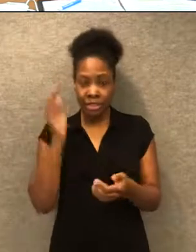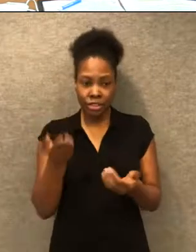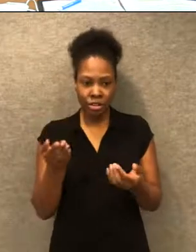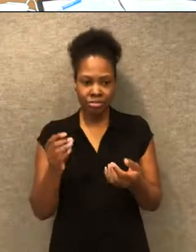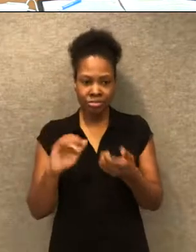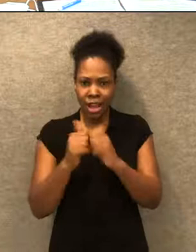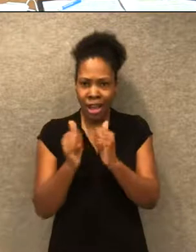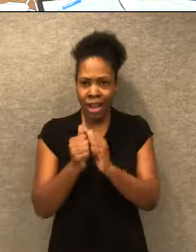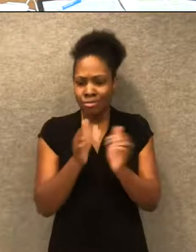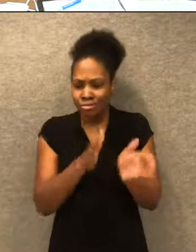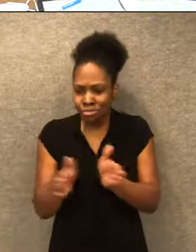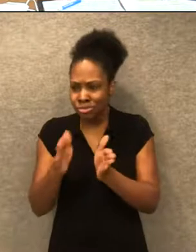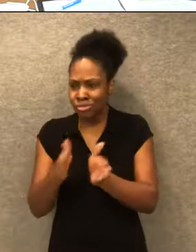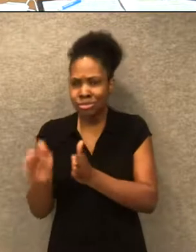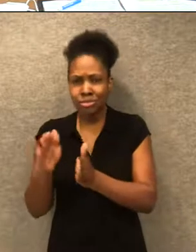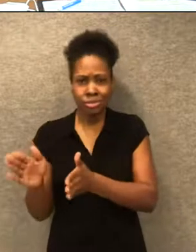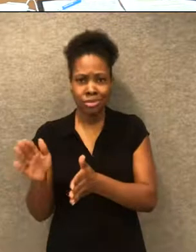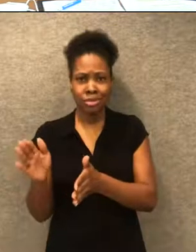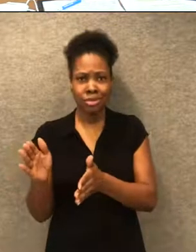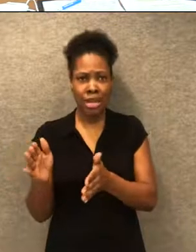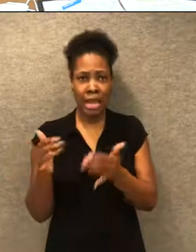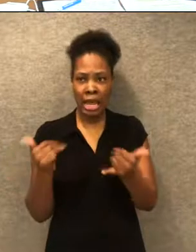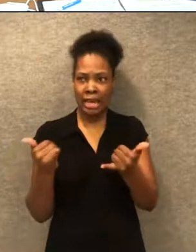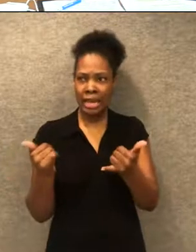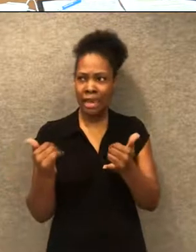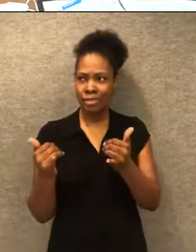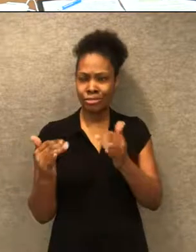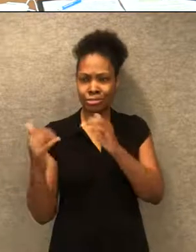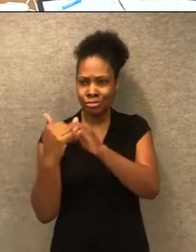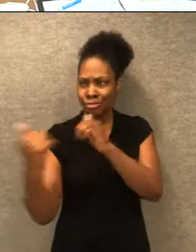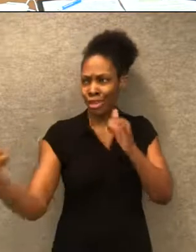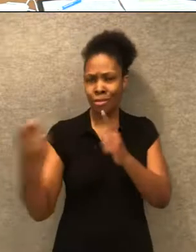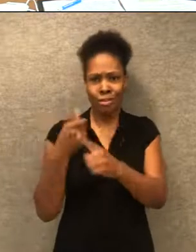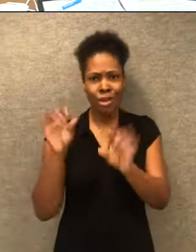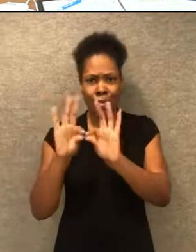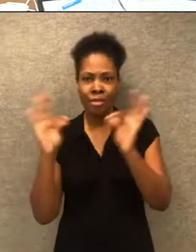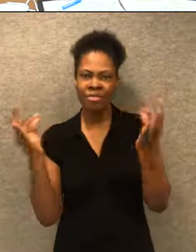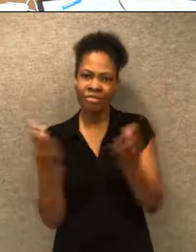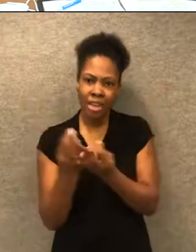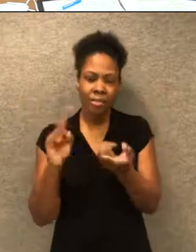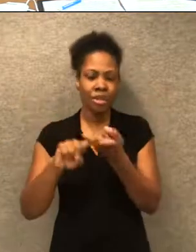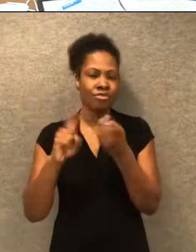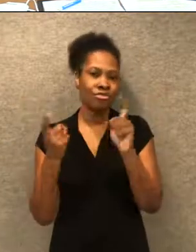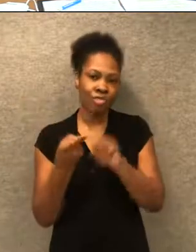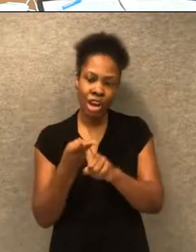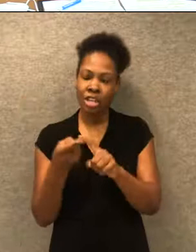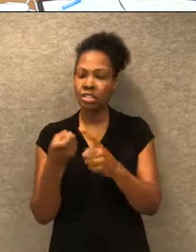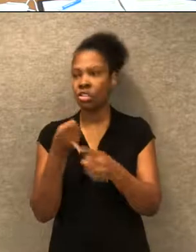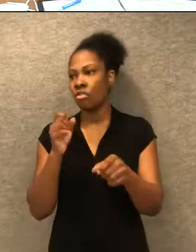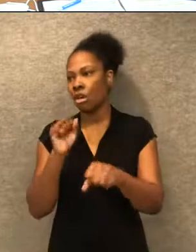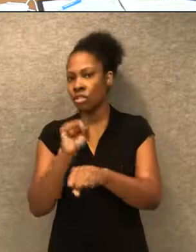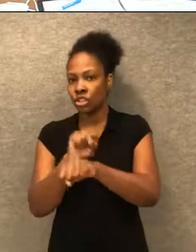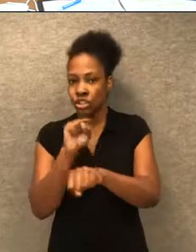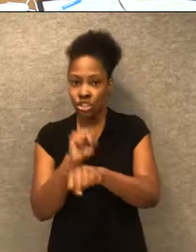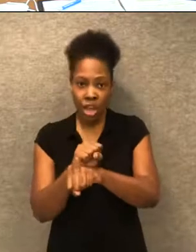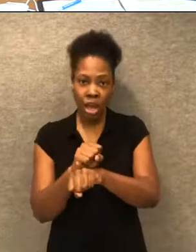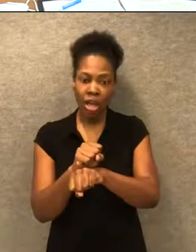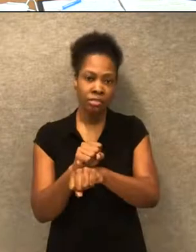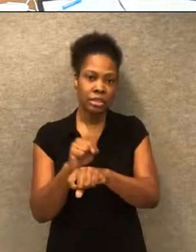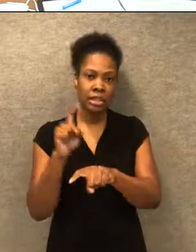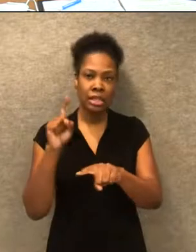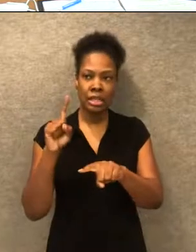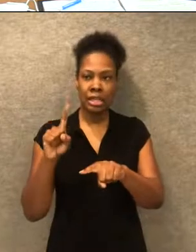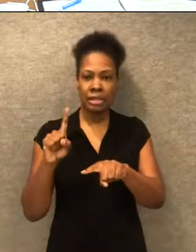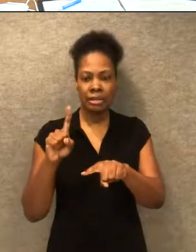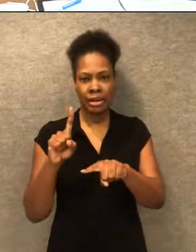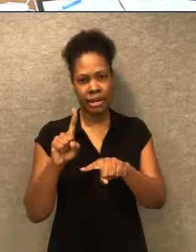being disconnected from those that we love. For many folks, being disconnected from income opportunities, not being able to provide for